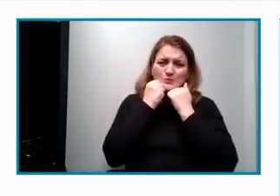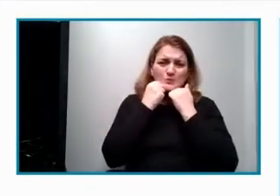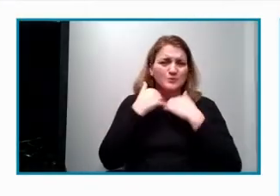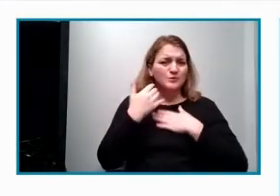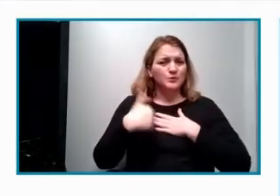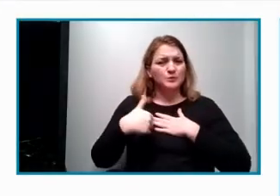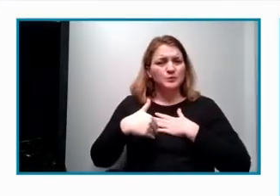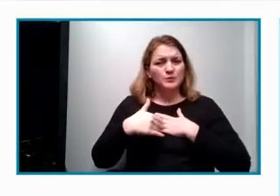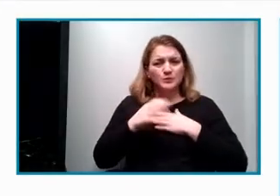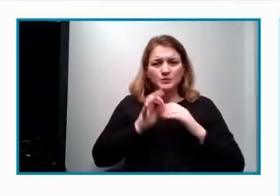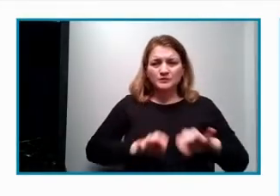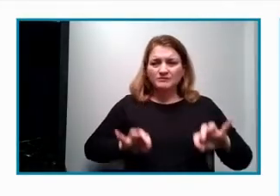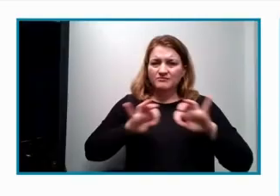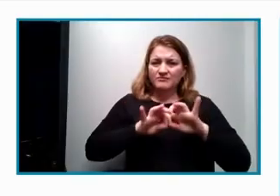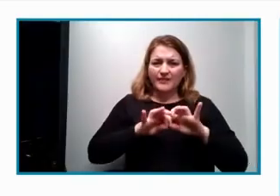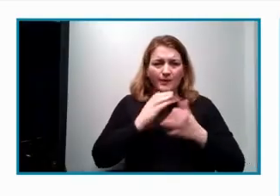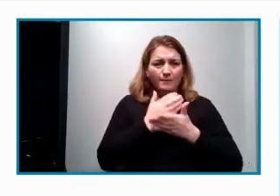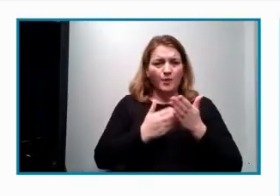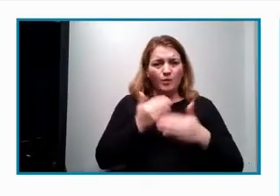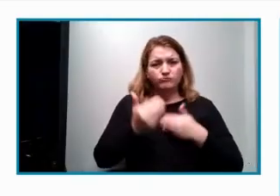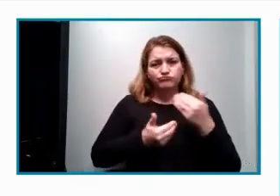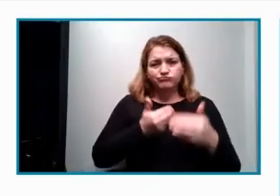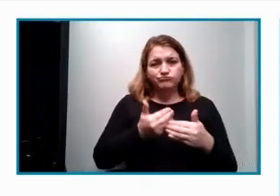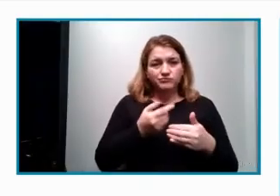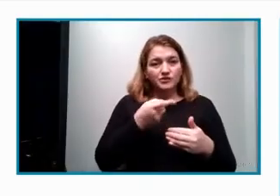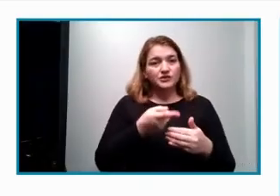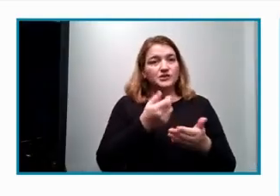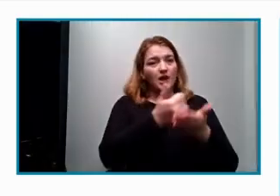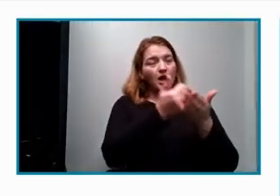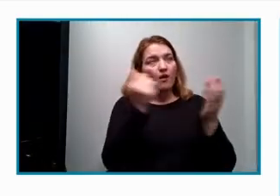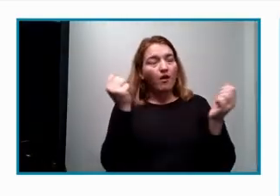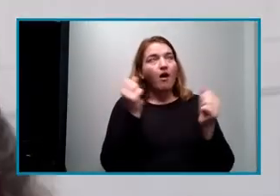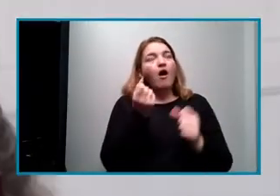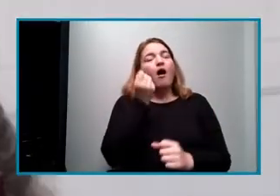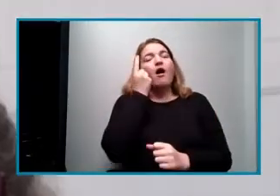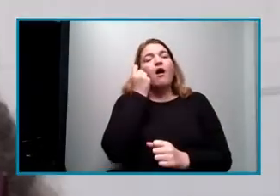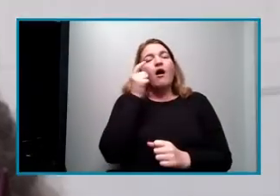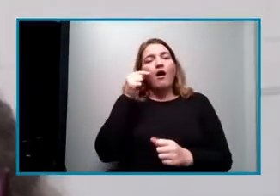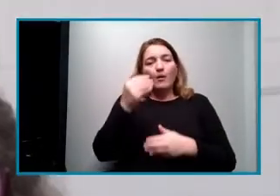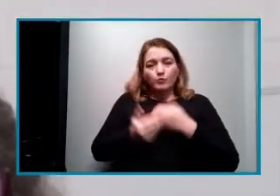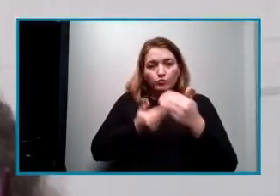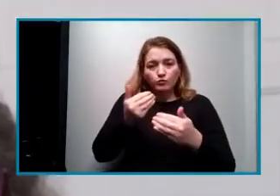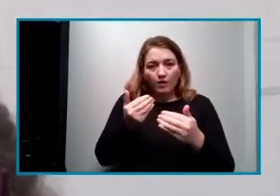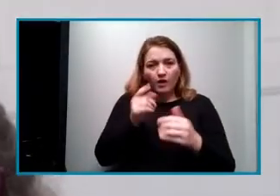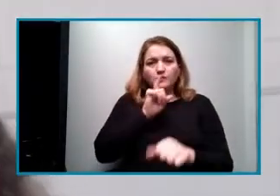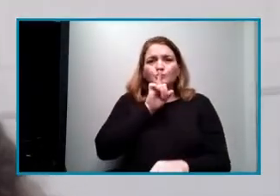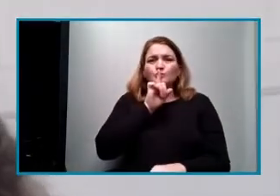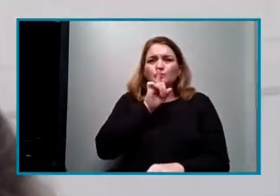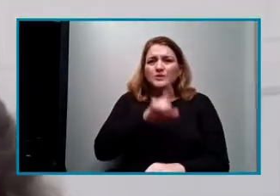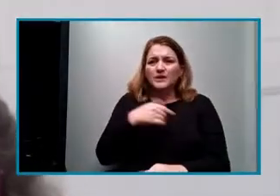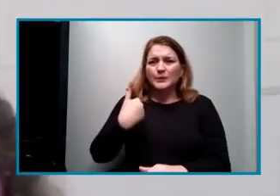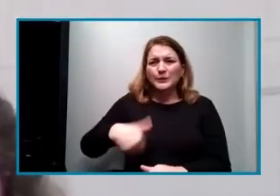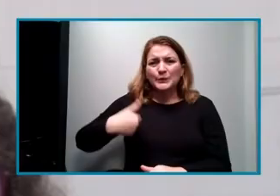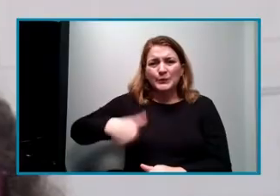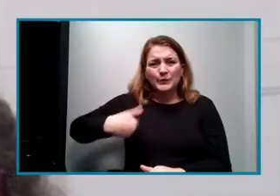She really made it real, made the process real, because I would have